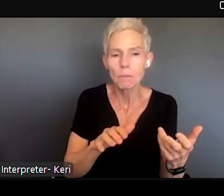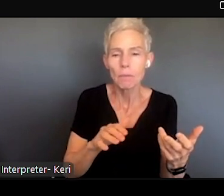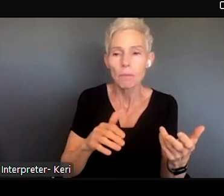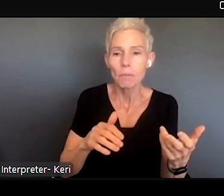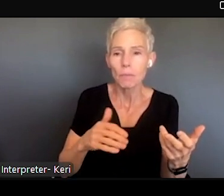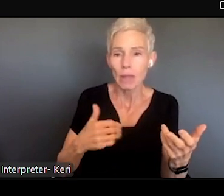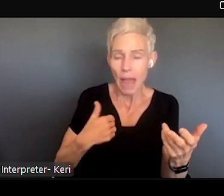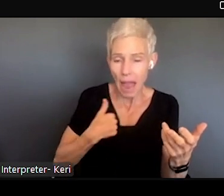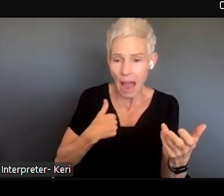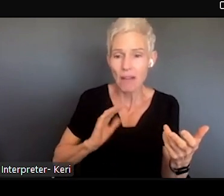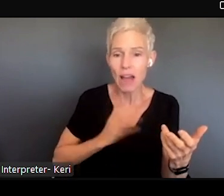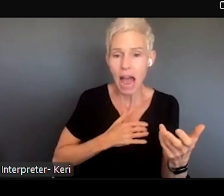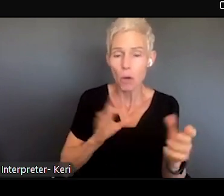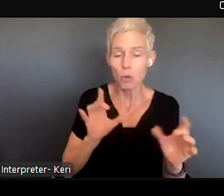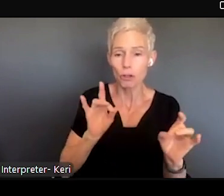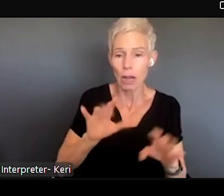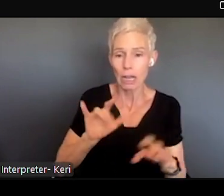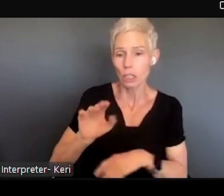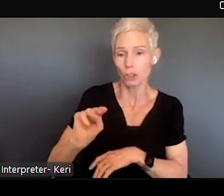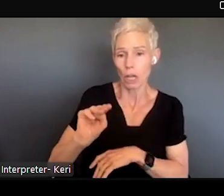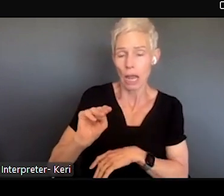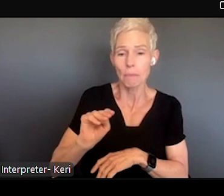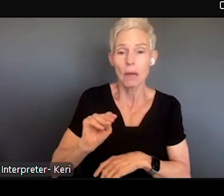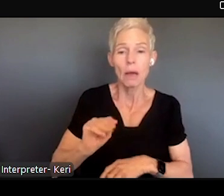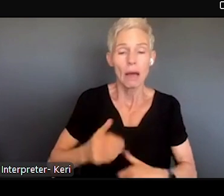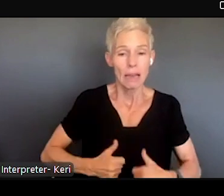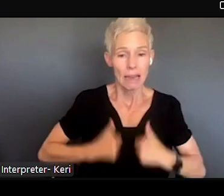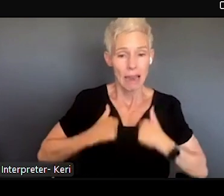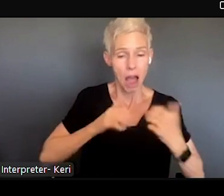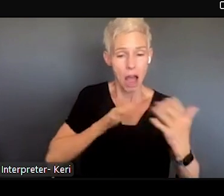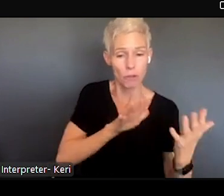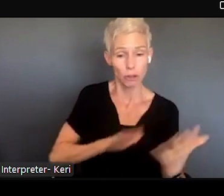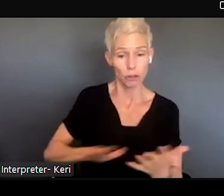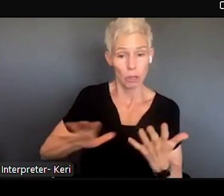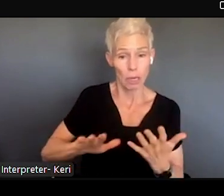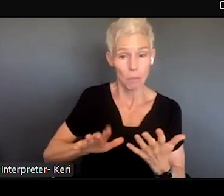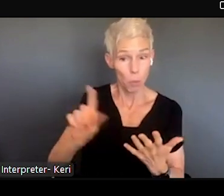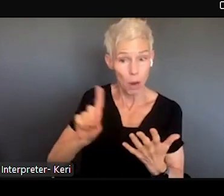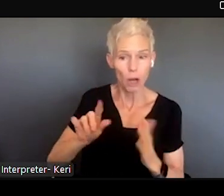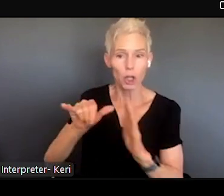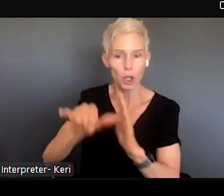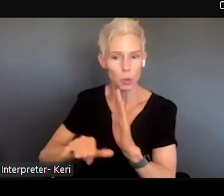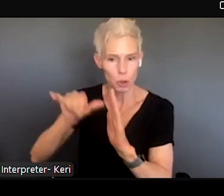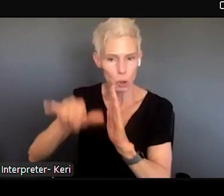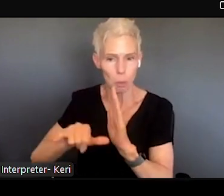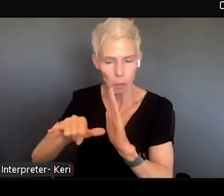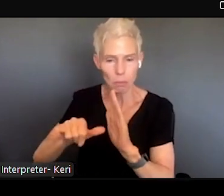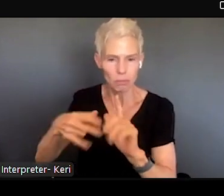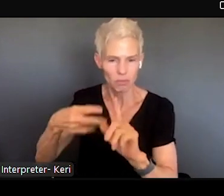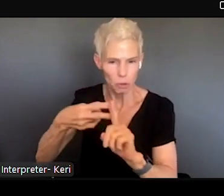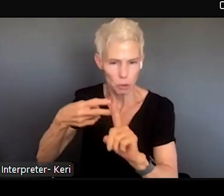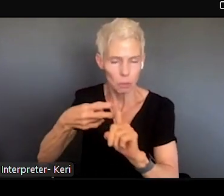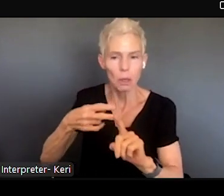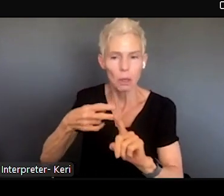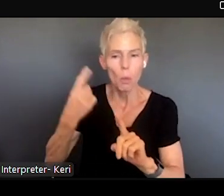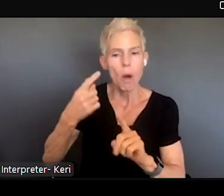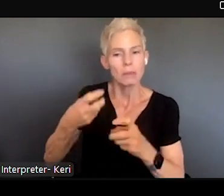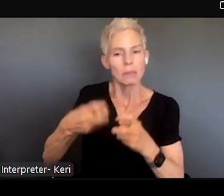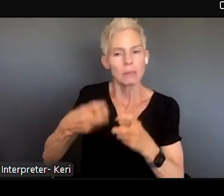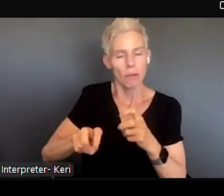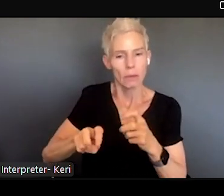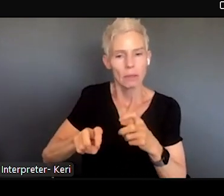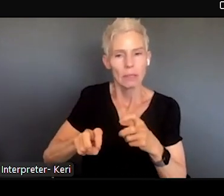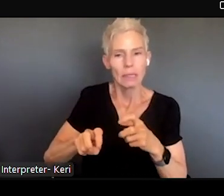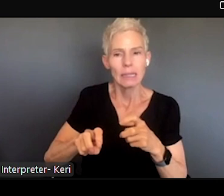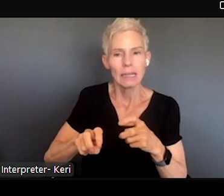have our Crisis Jam live stream through YouTube. So we love that. One of the things that's more difficult with YouTube, we can't